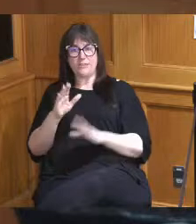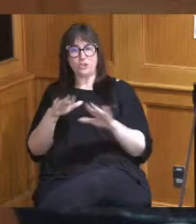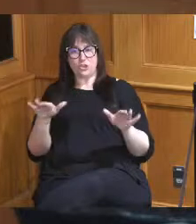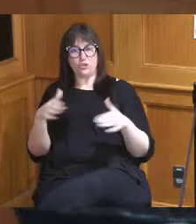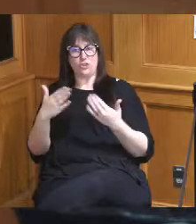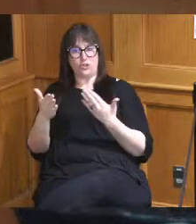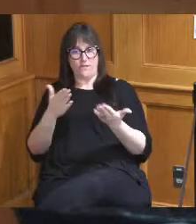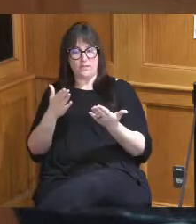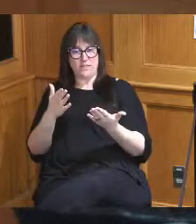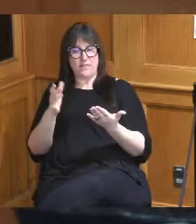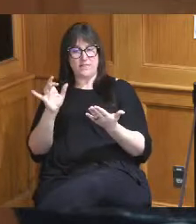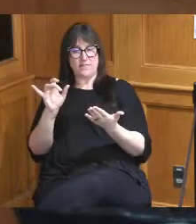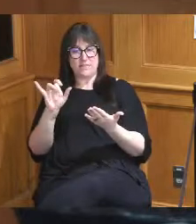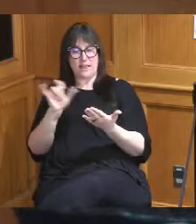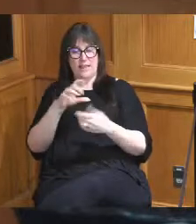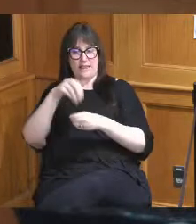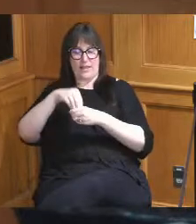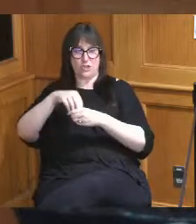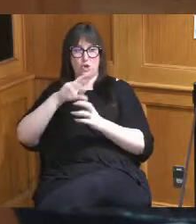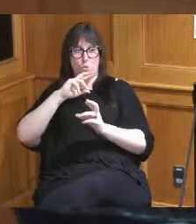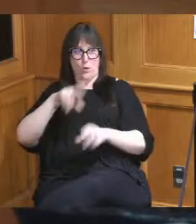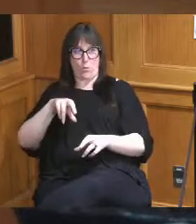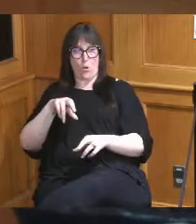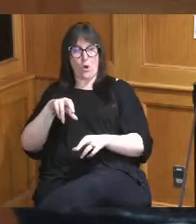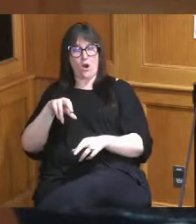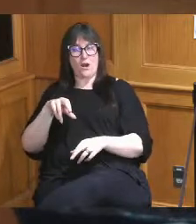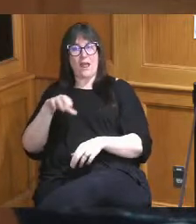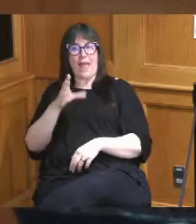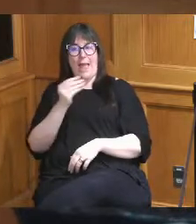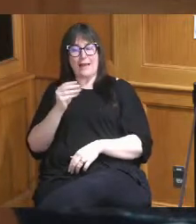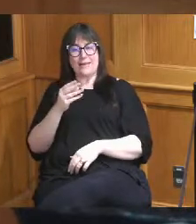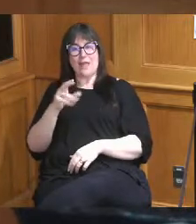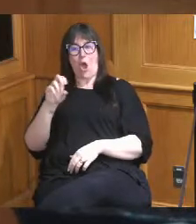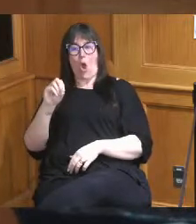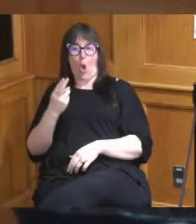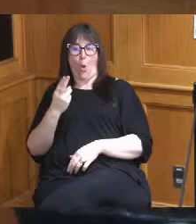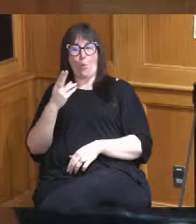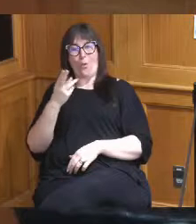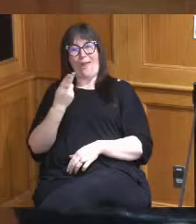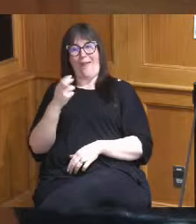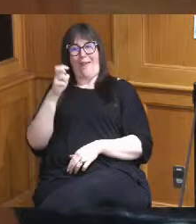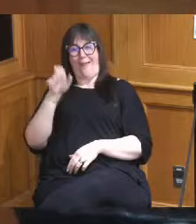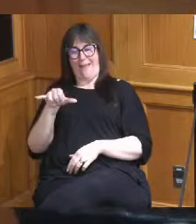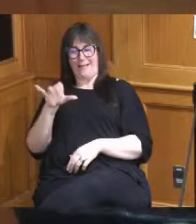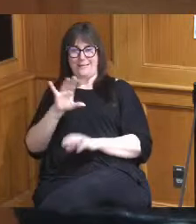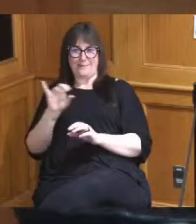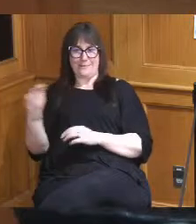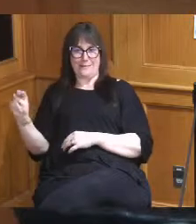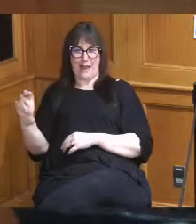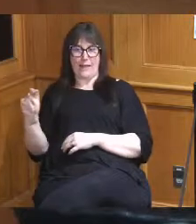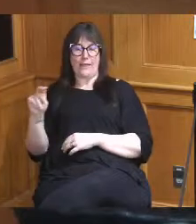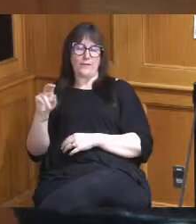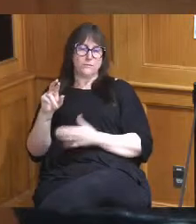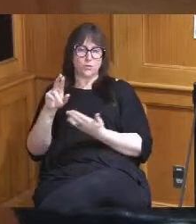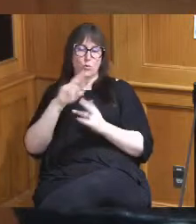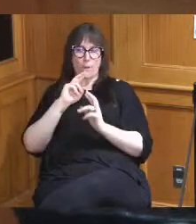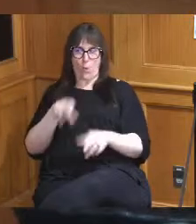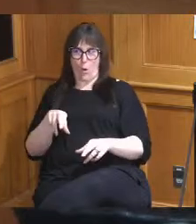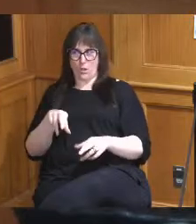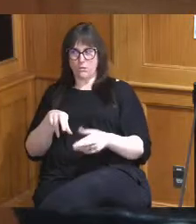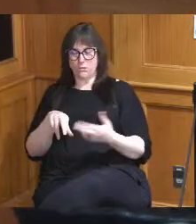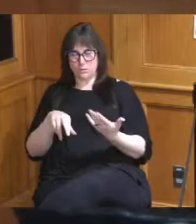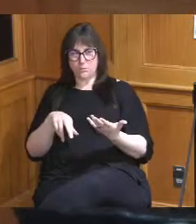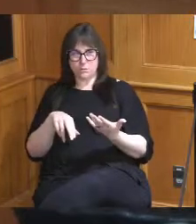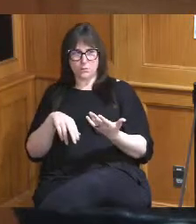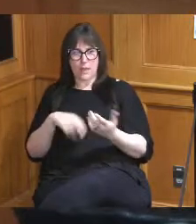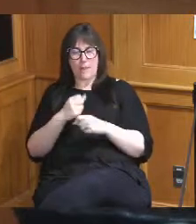the COHERE report internally, as well as the Hayes Cincinnati report, to make sure that the TLRC's report could provide that additional value